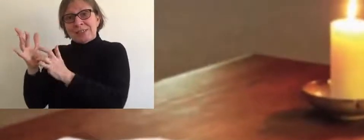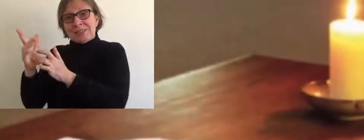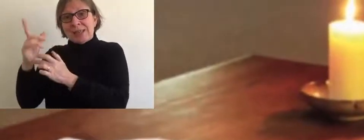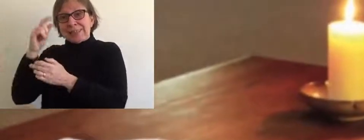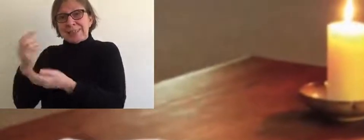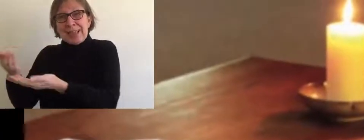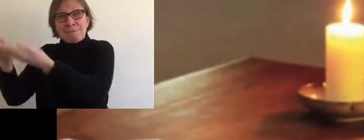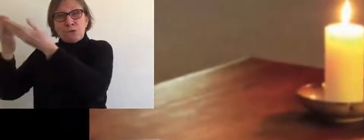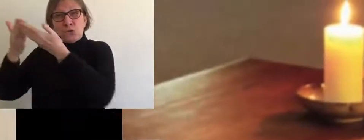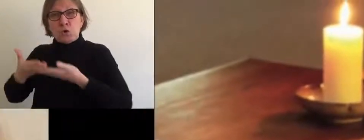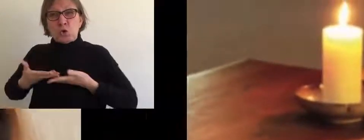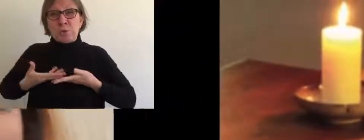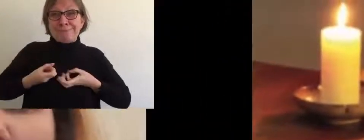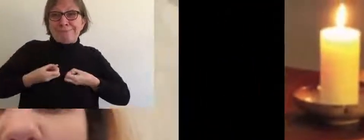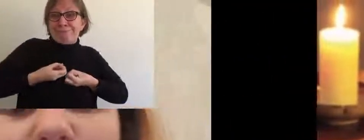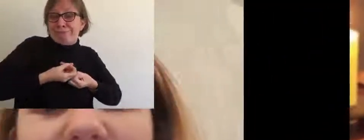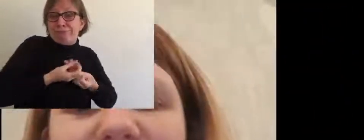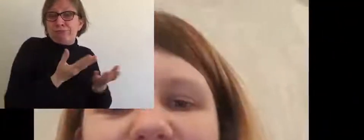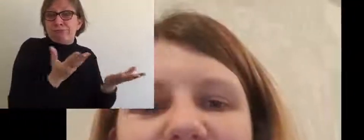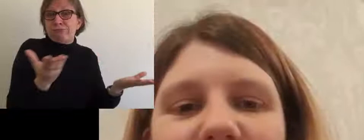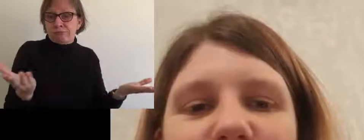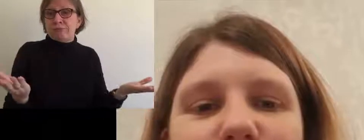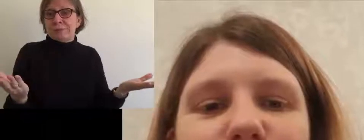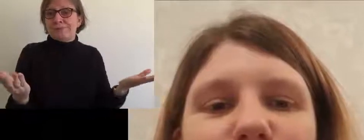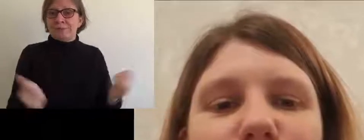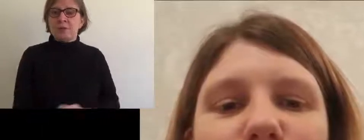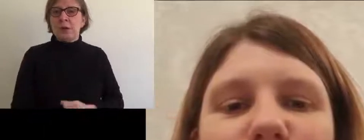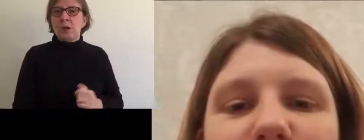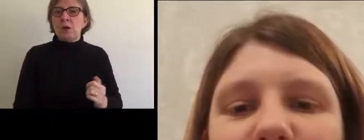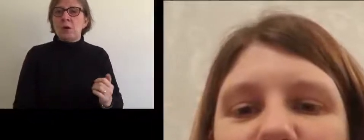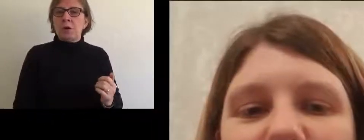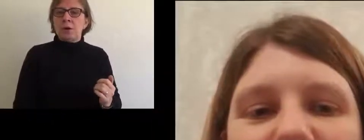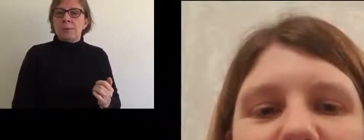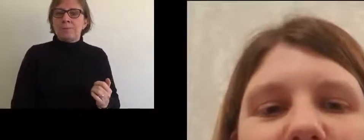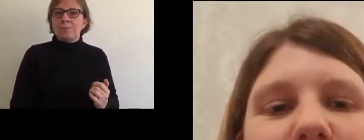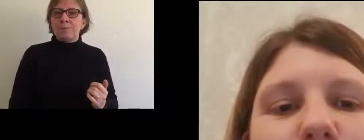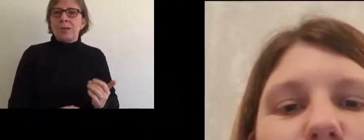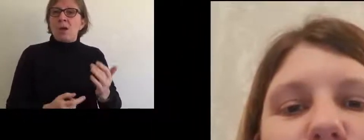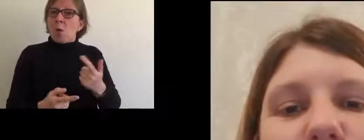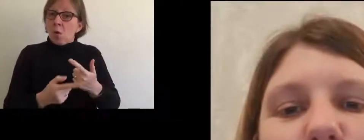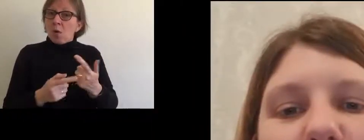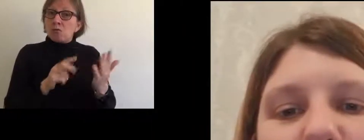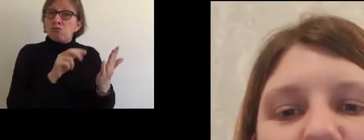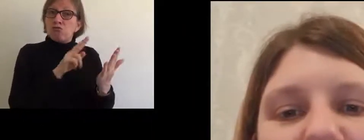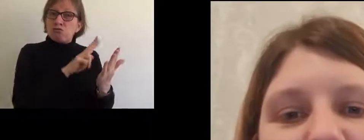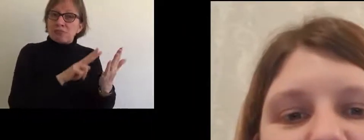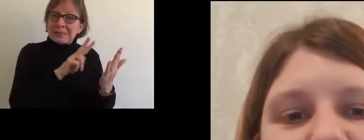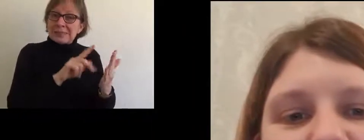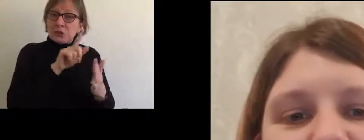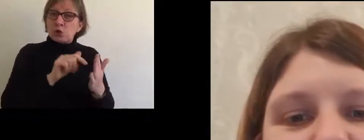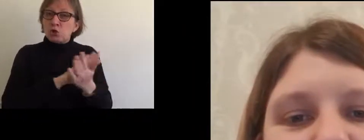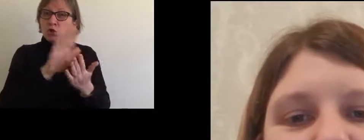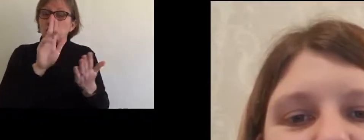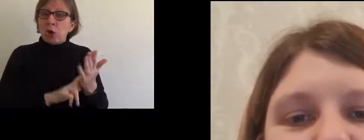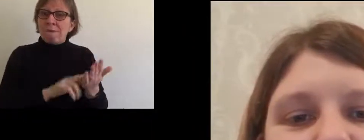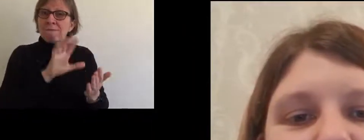This is the word of the Lord. The reading is taken from John chapter 15, verses 12 to